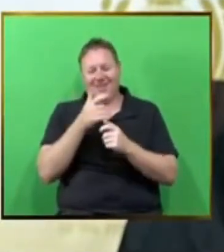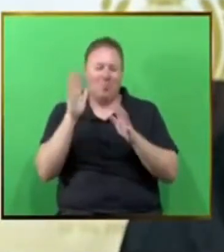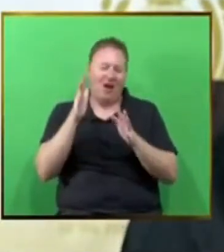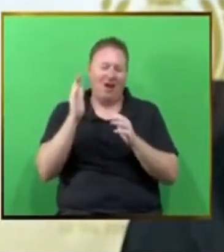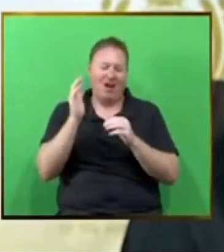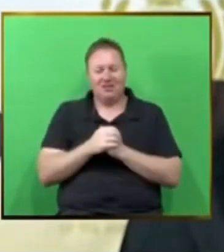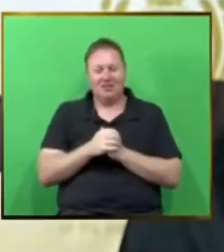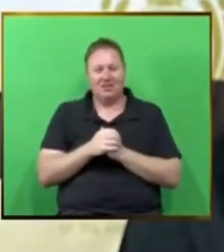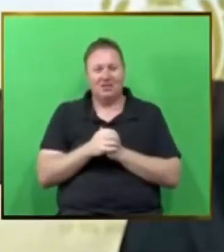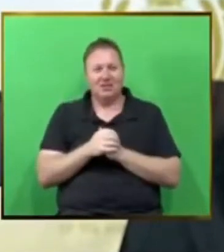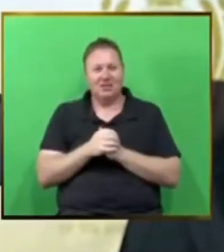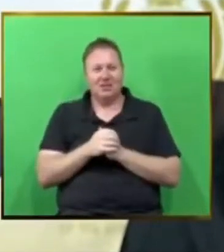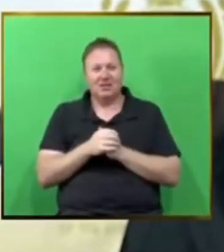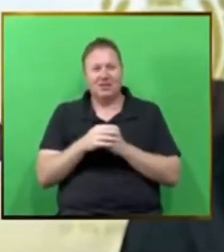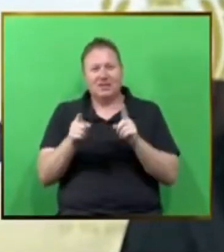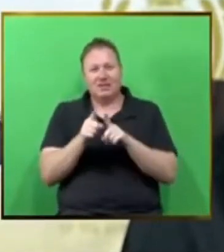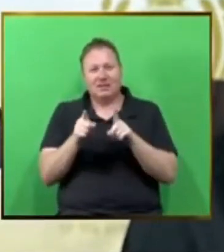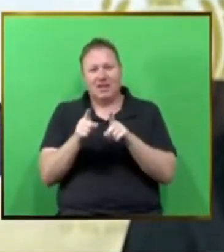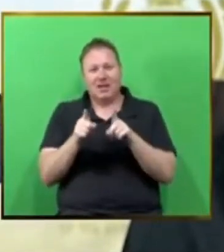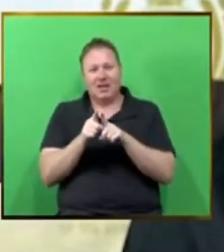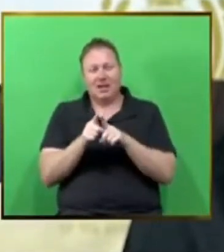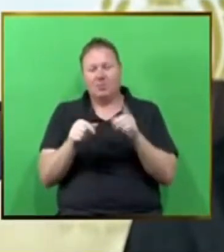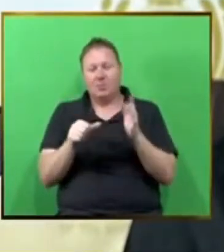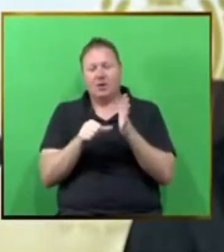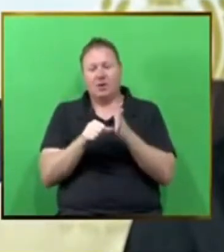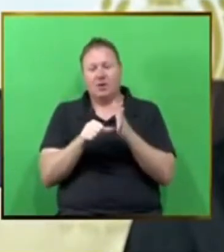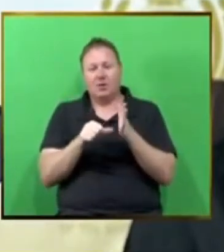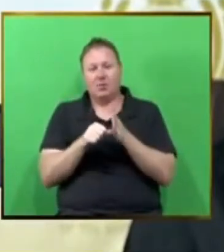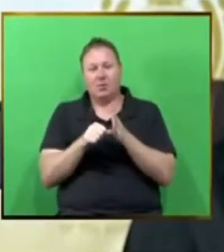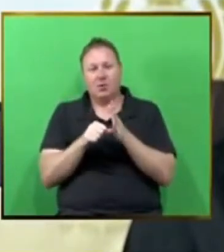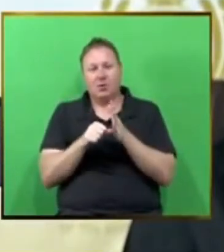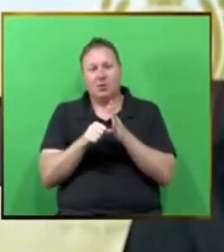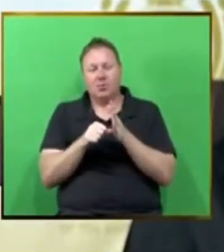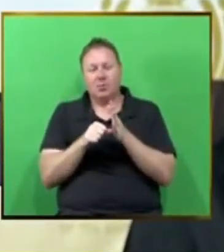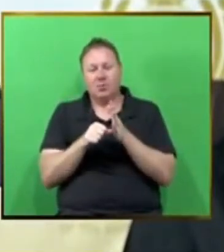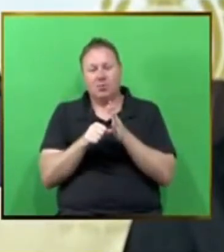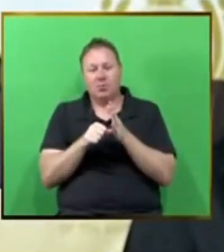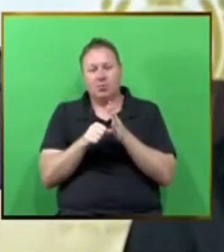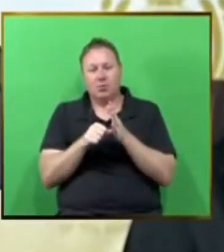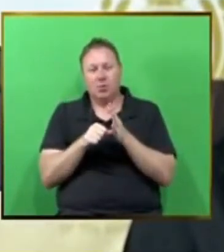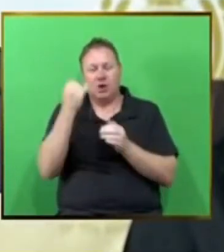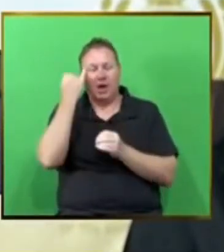We have also made provision for key initiatives aimed at job creation.